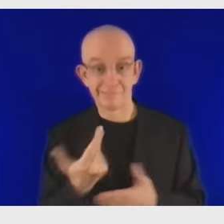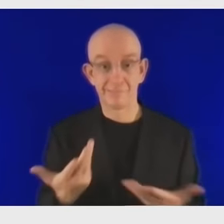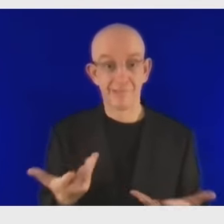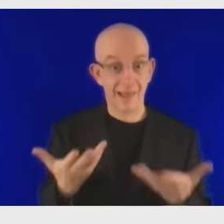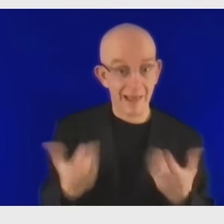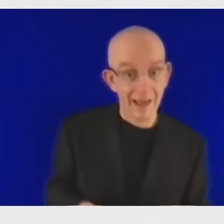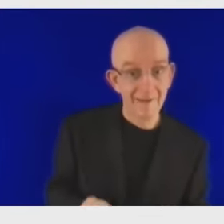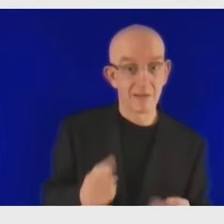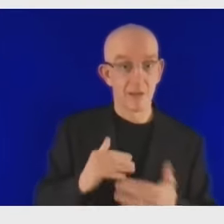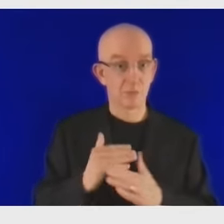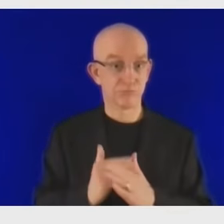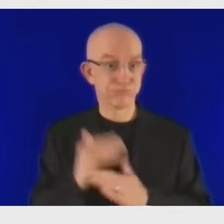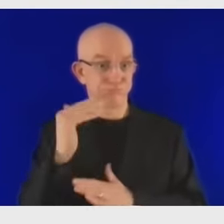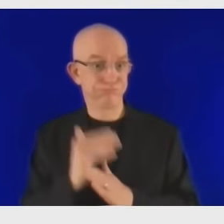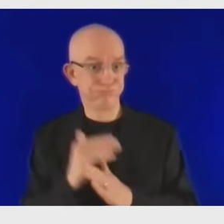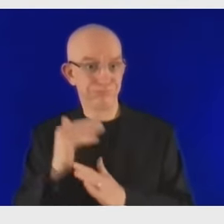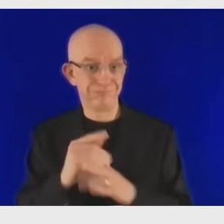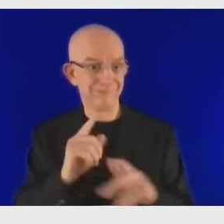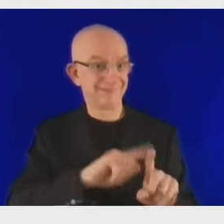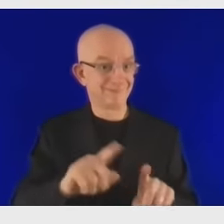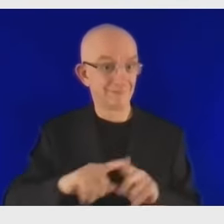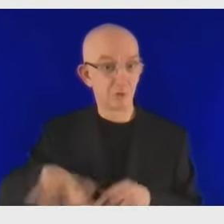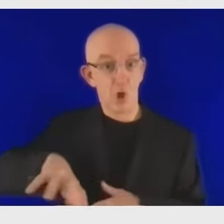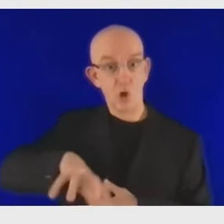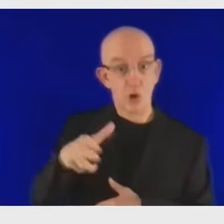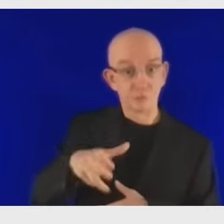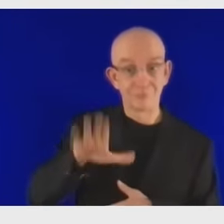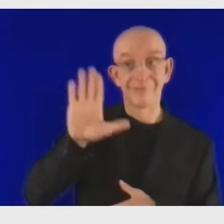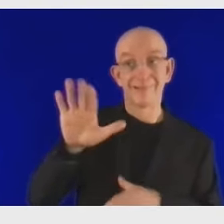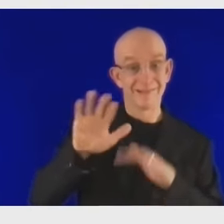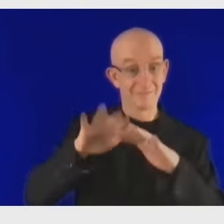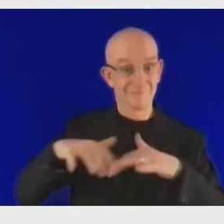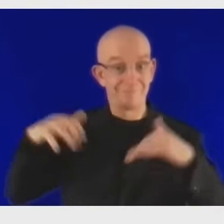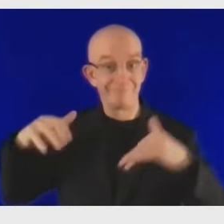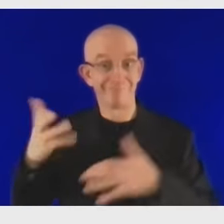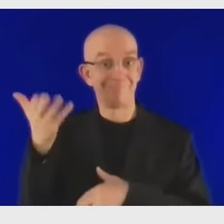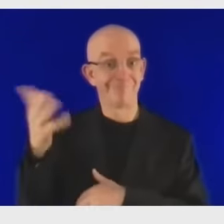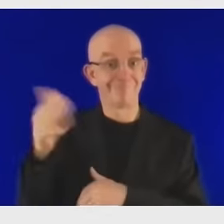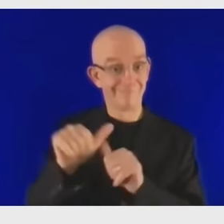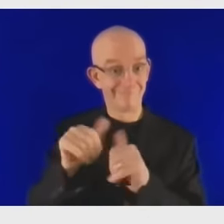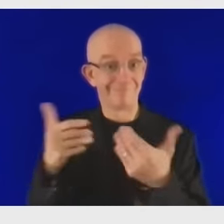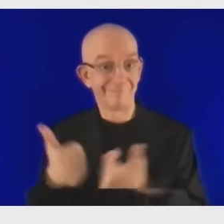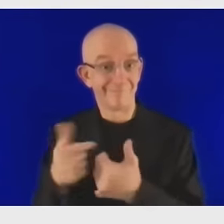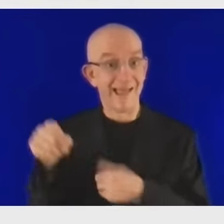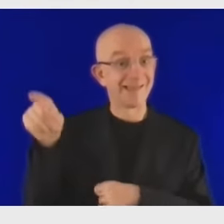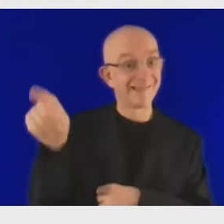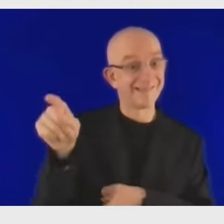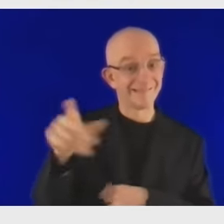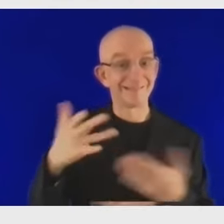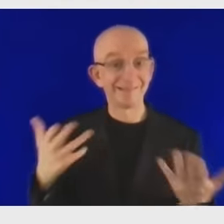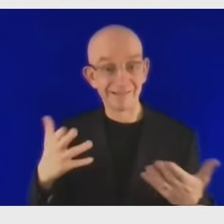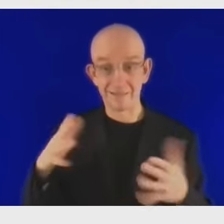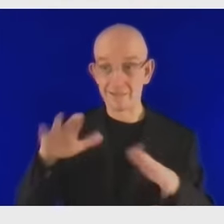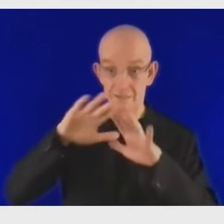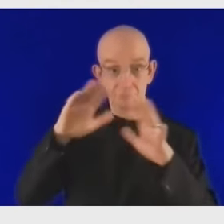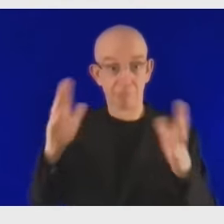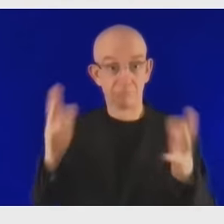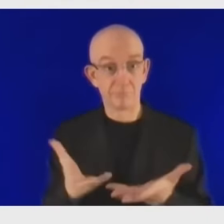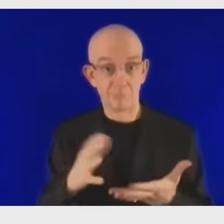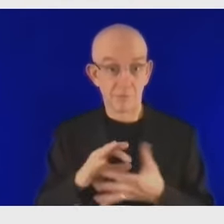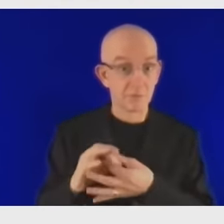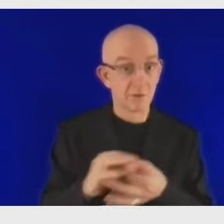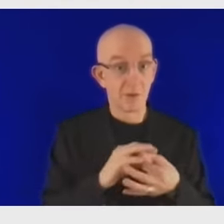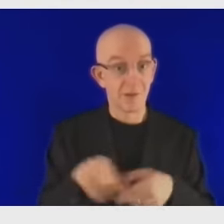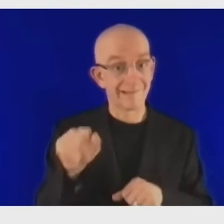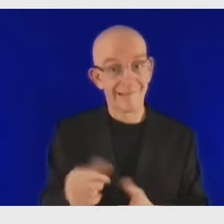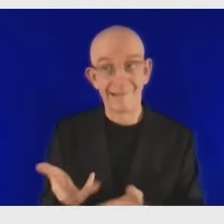them. Well, as my country, I would say that in Costa Rica, we are known for being this green country,